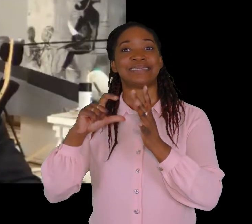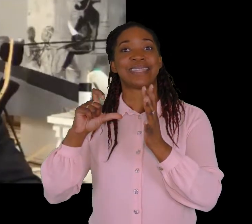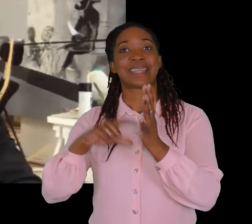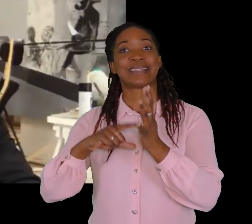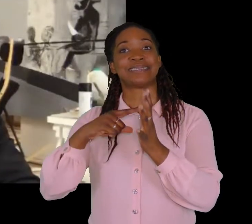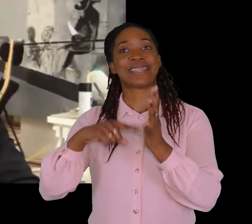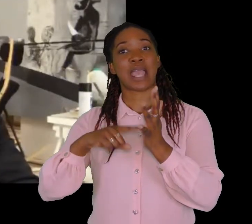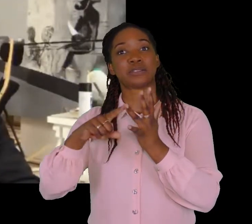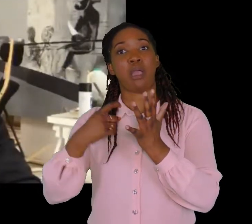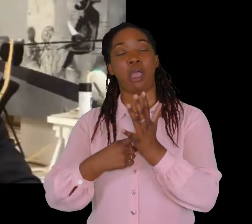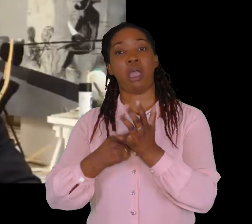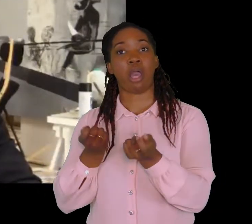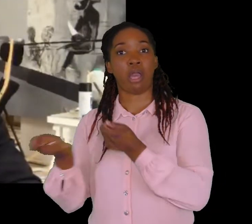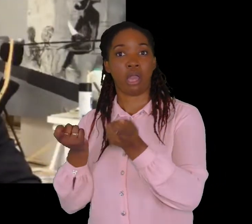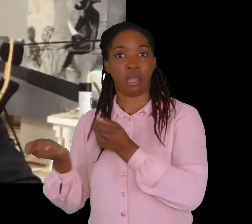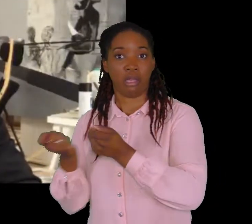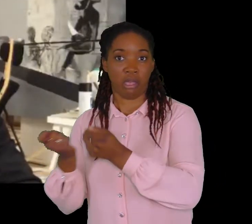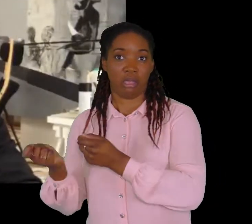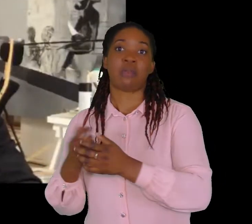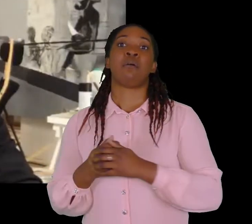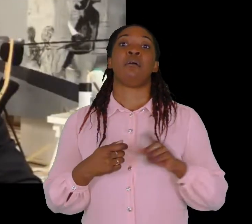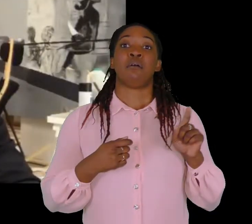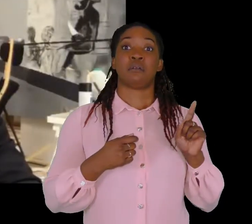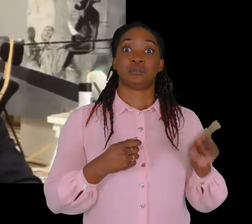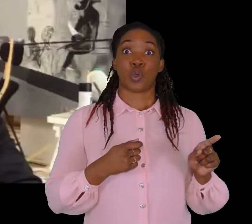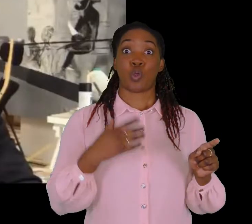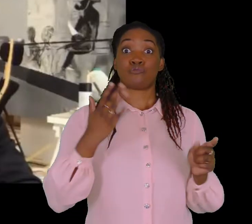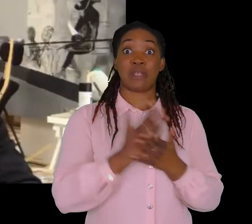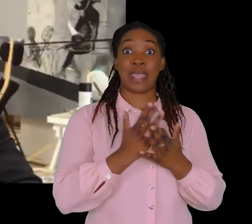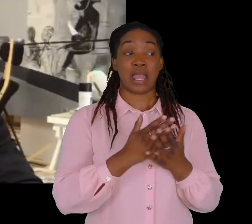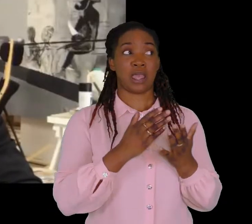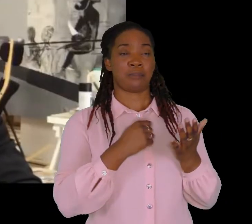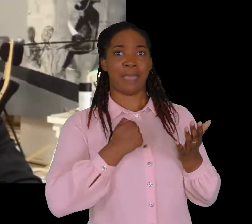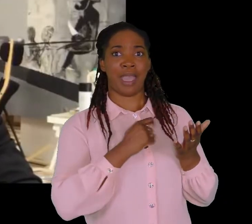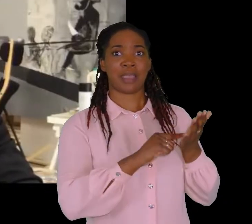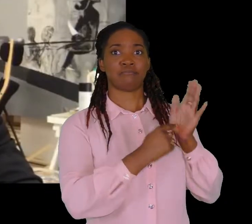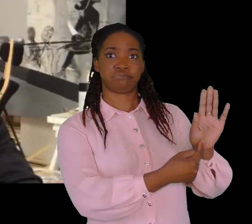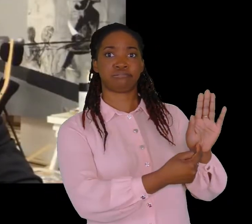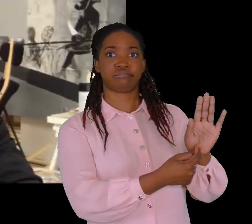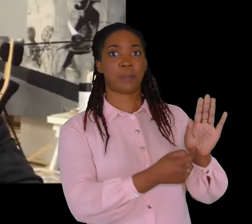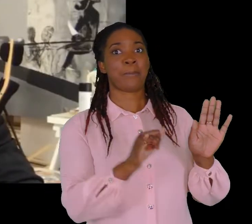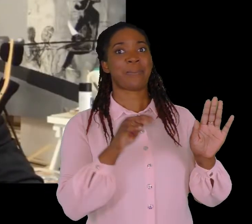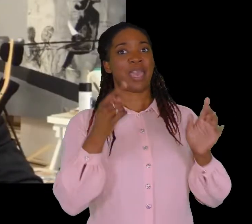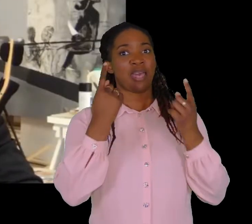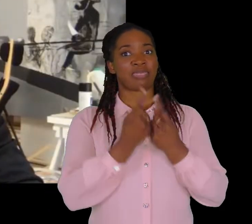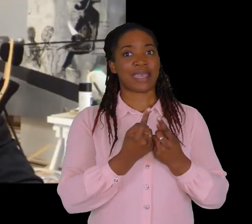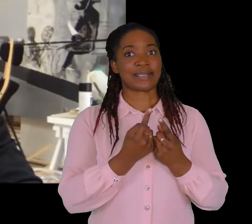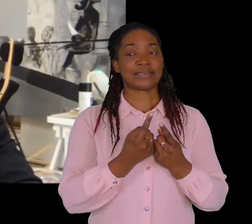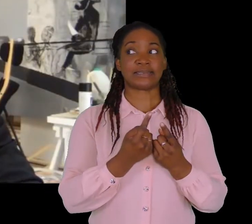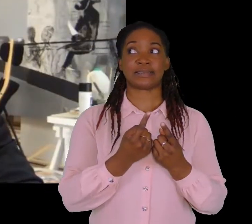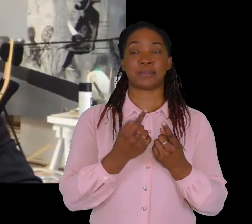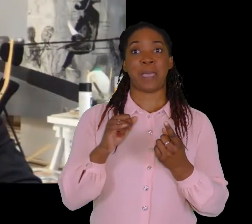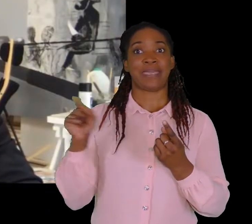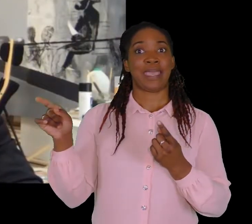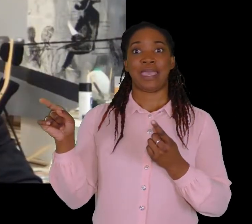expressing themselves or an exhibition which would be curated to sort of reflect things that might be objected